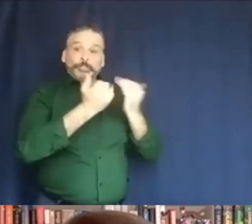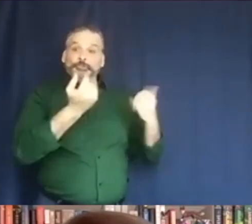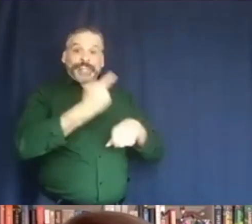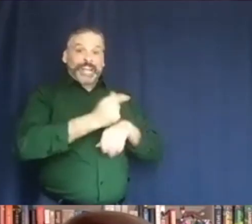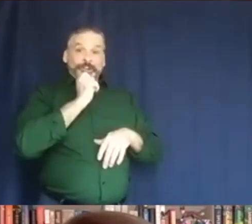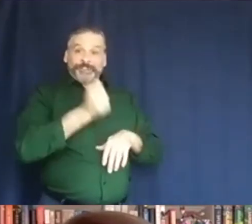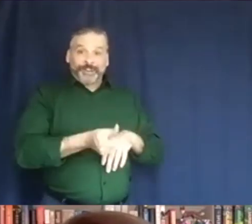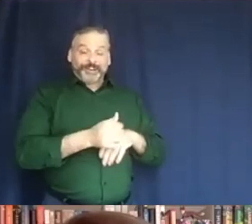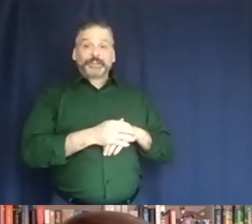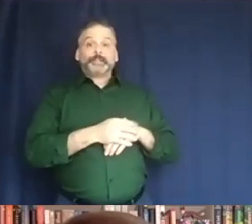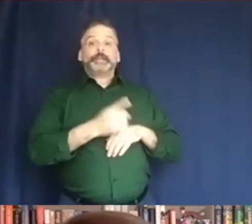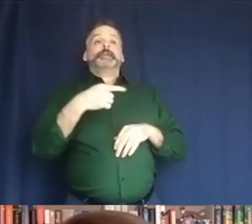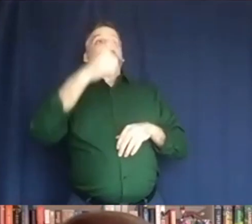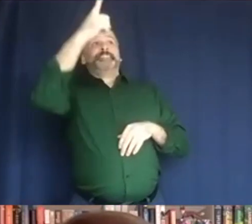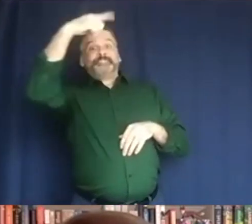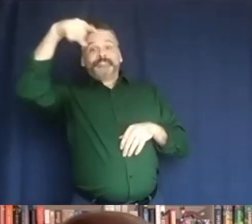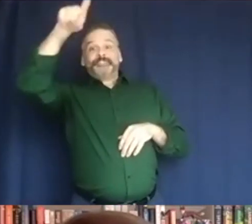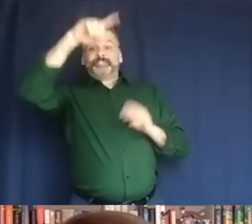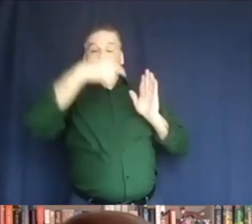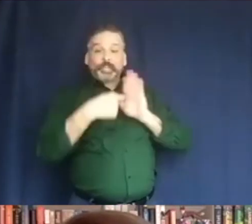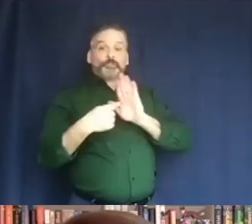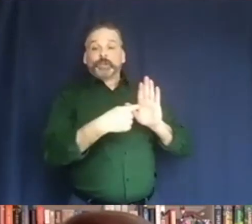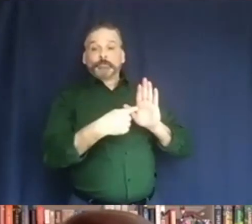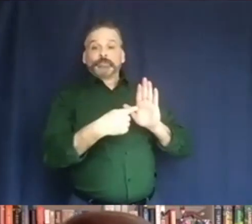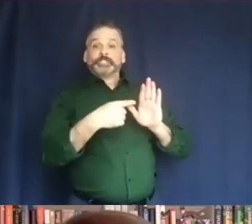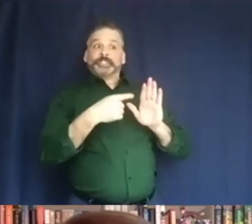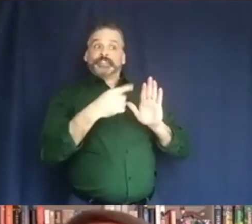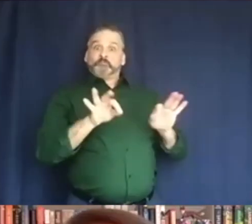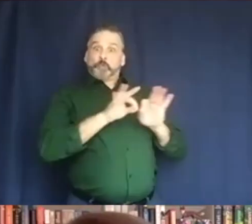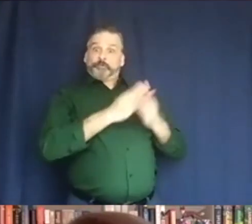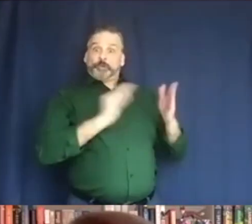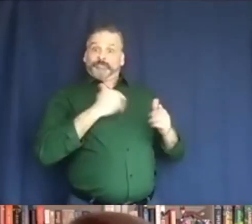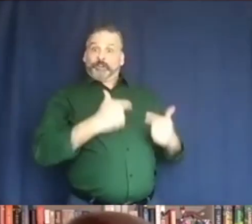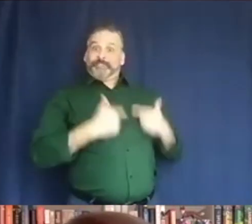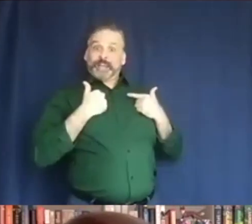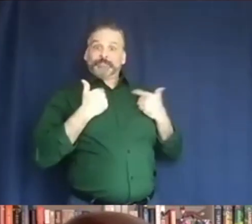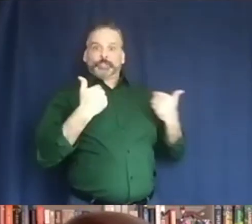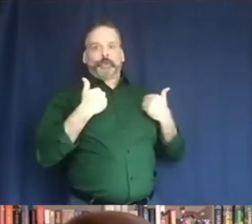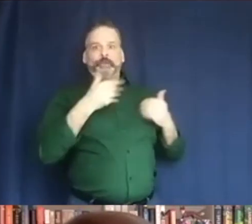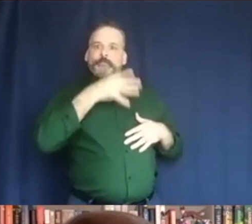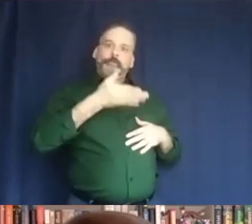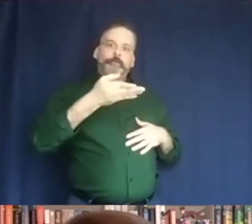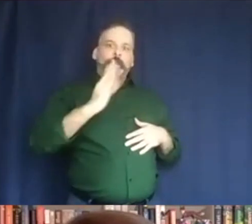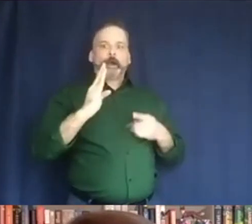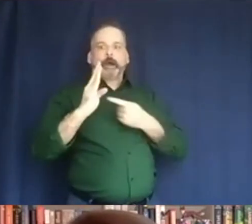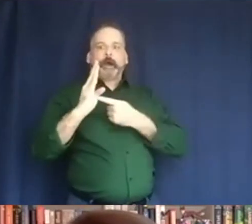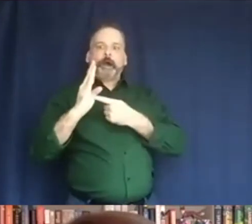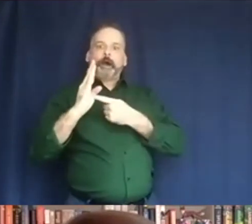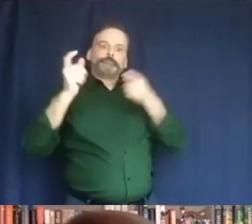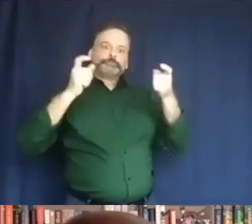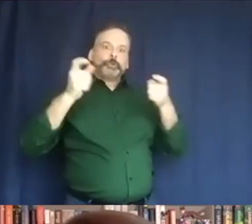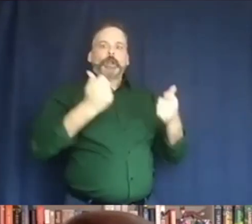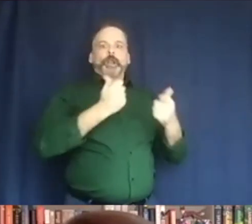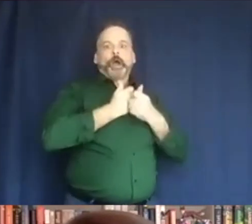they represent, you know, key parts of our own existence. You have goddesses of love and wisdom and